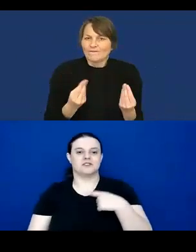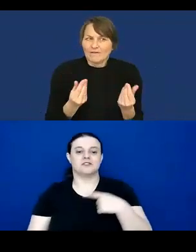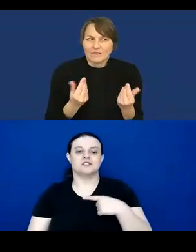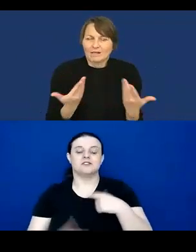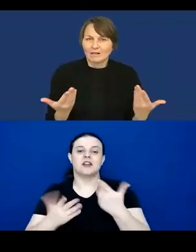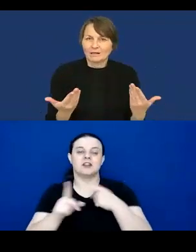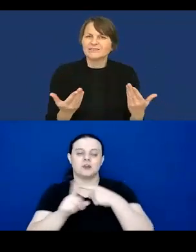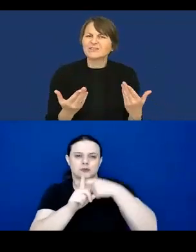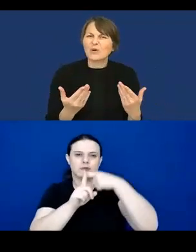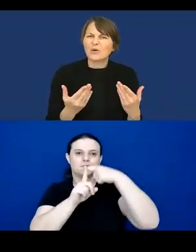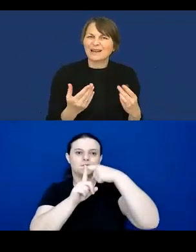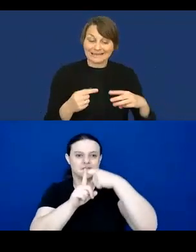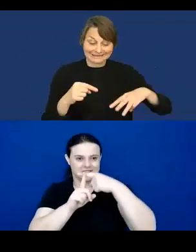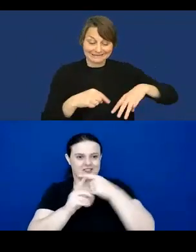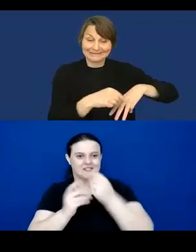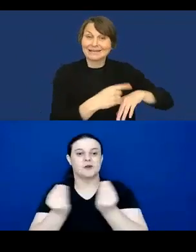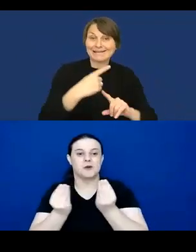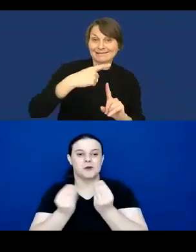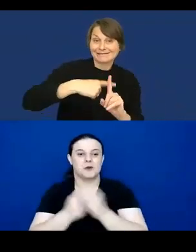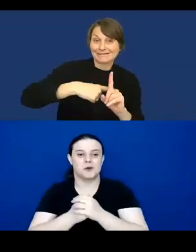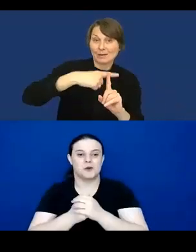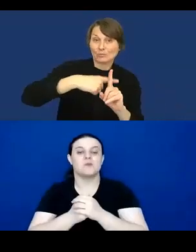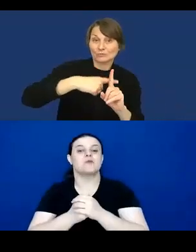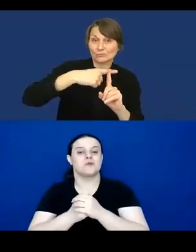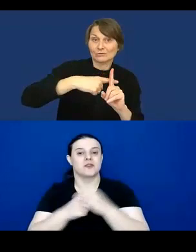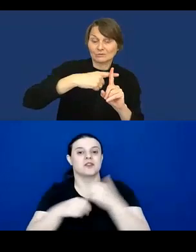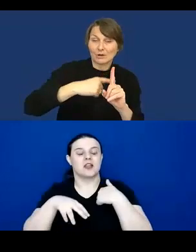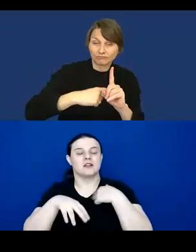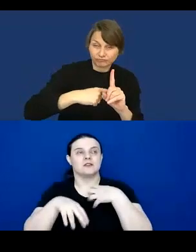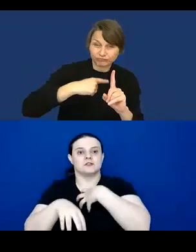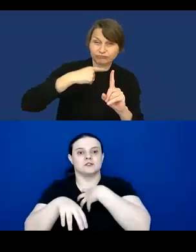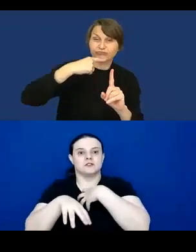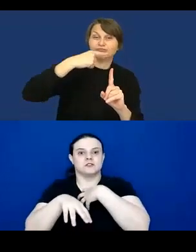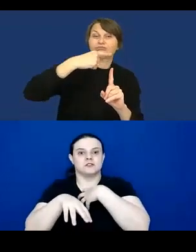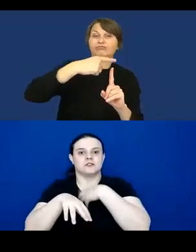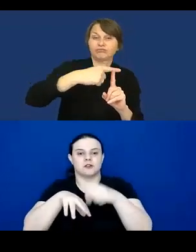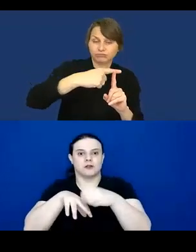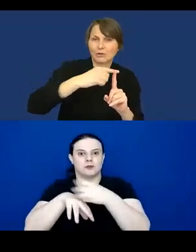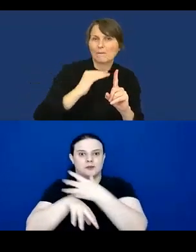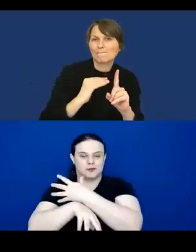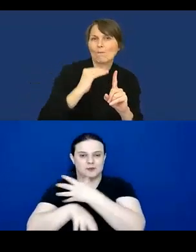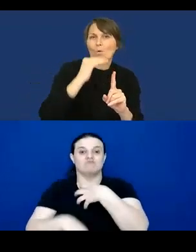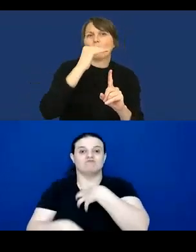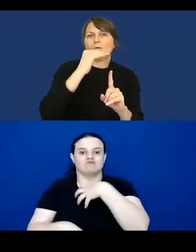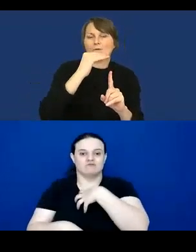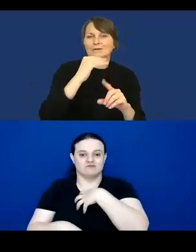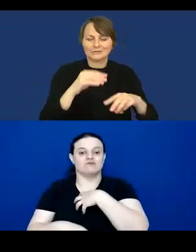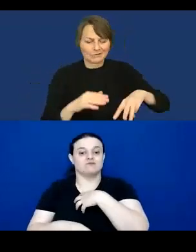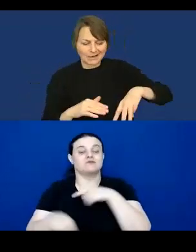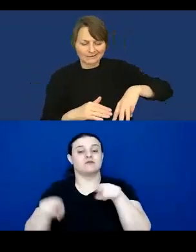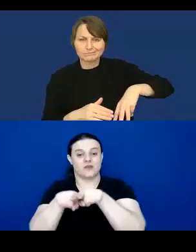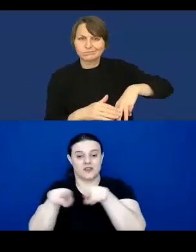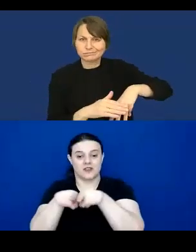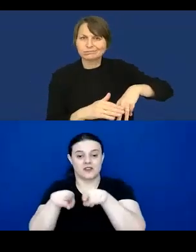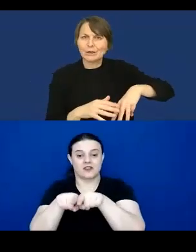temperatures of the presented to the ring finger and the index finger are somehow